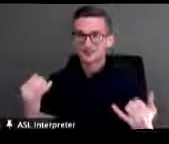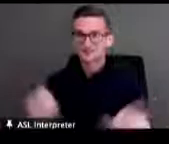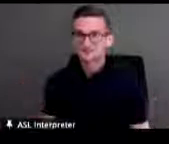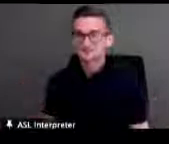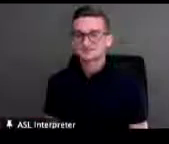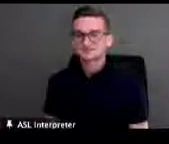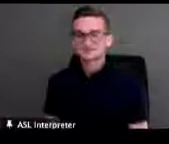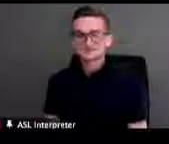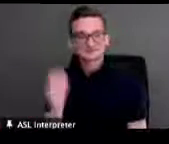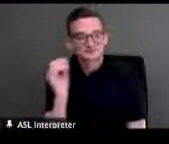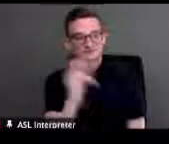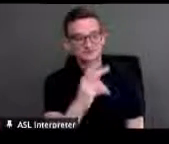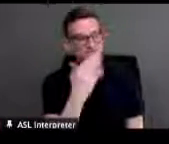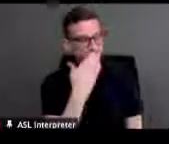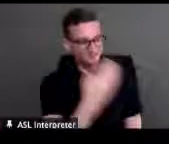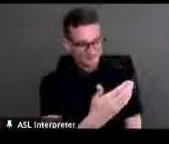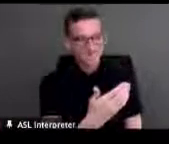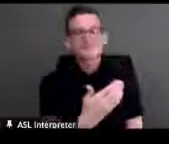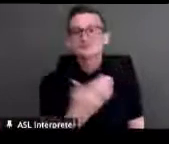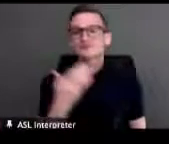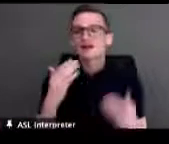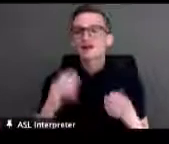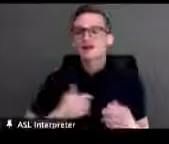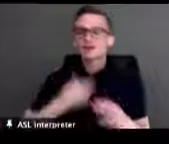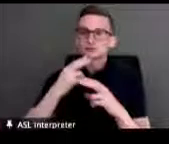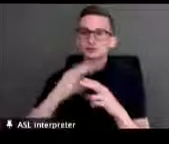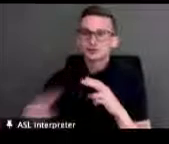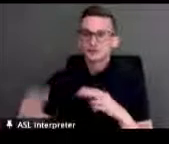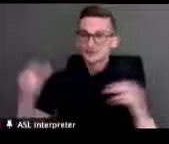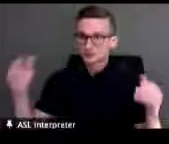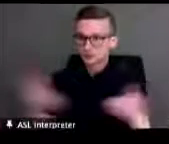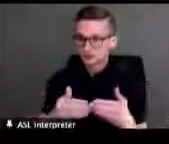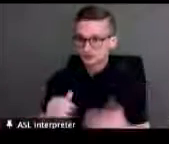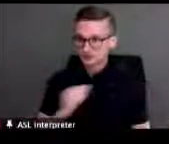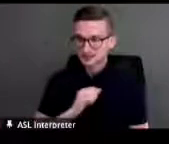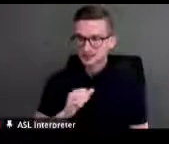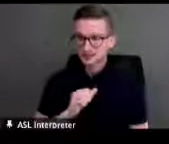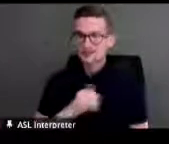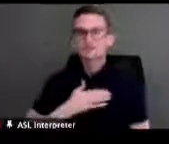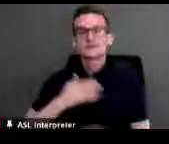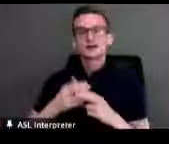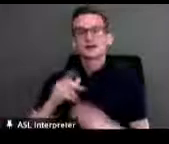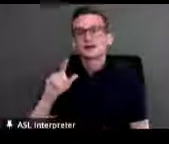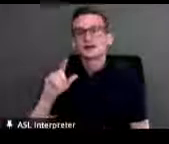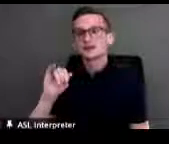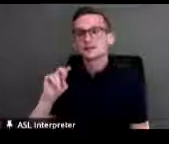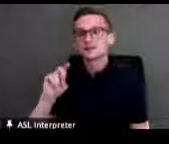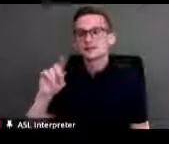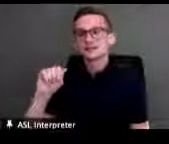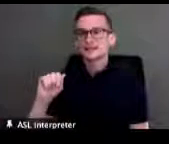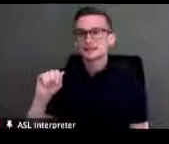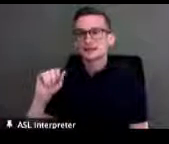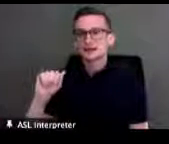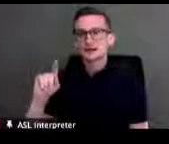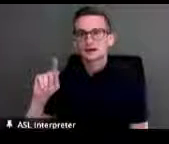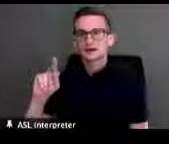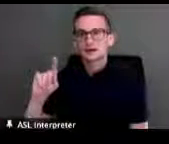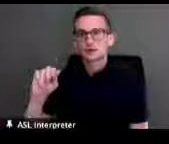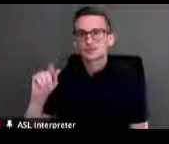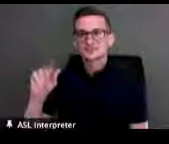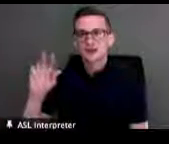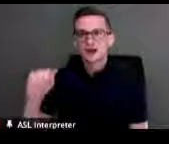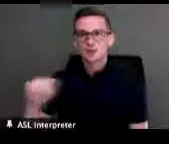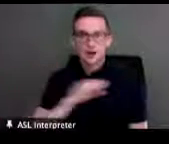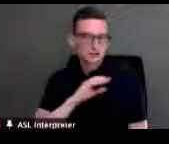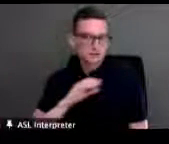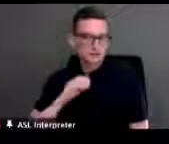All right, thank you very much. And let me just briefly introduce myself. My name is Commissioner Linda Akutagawa, and I am